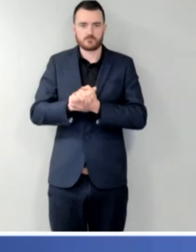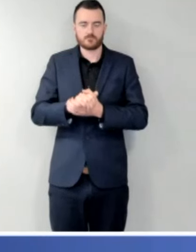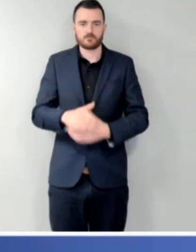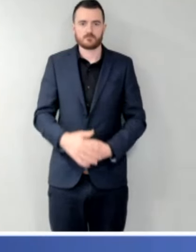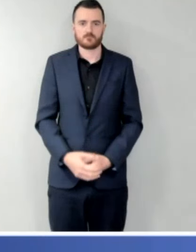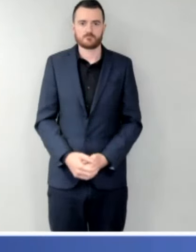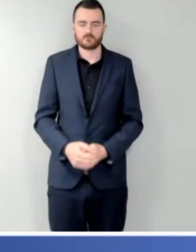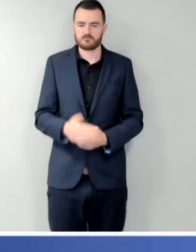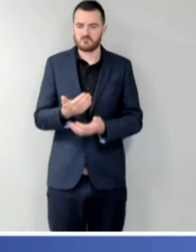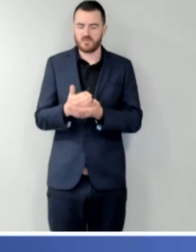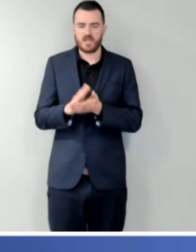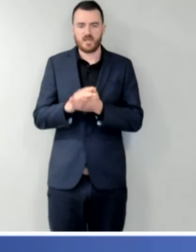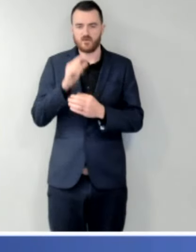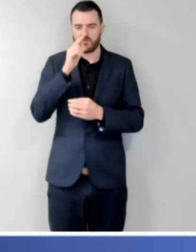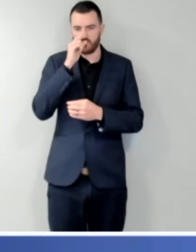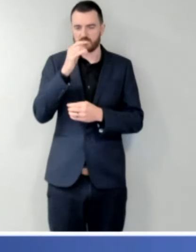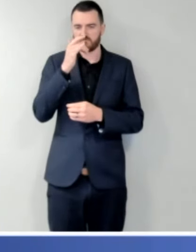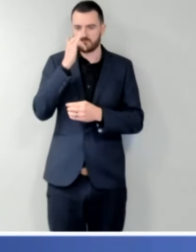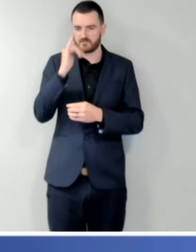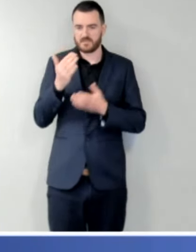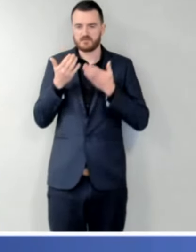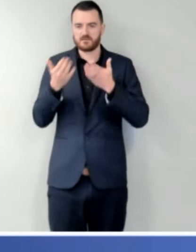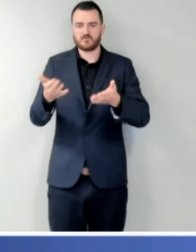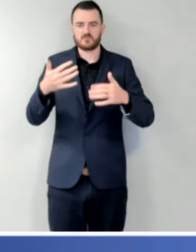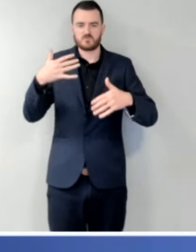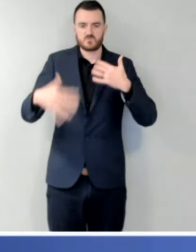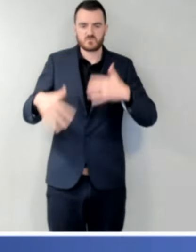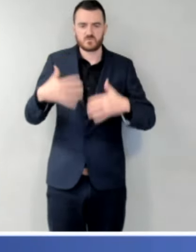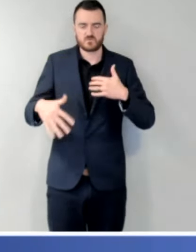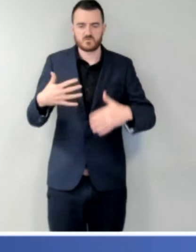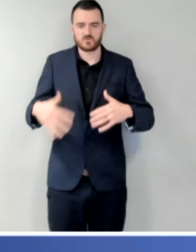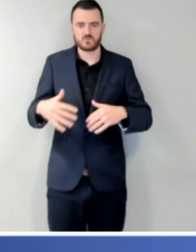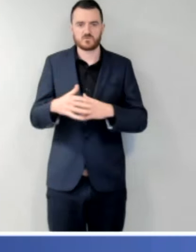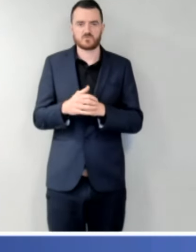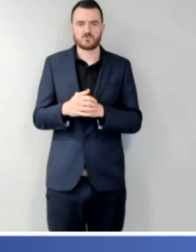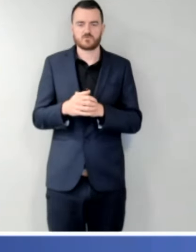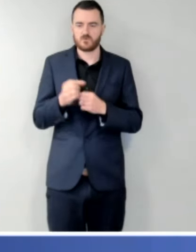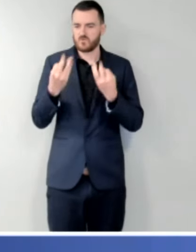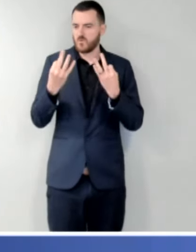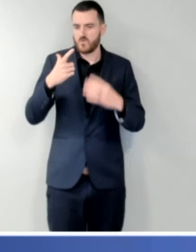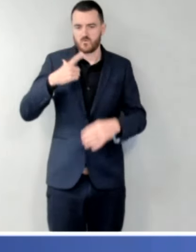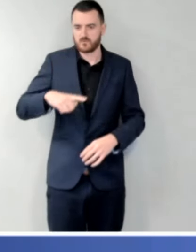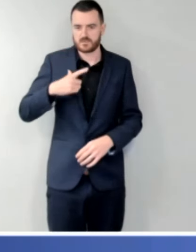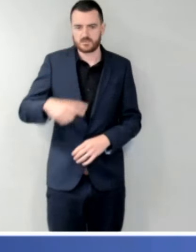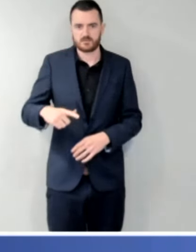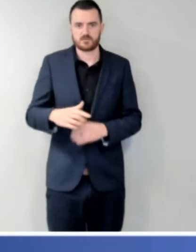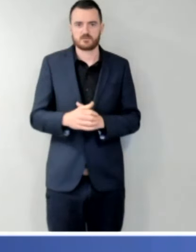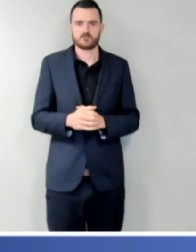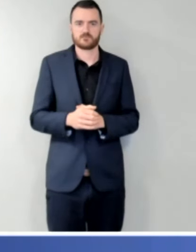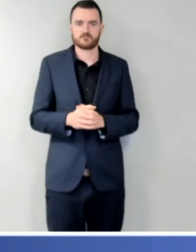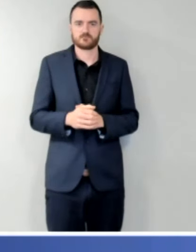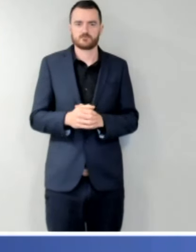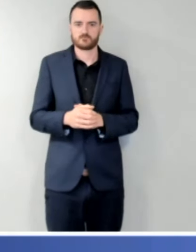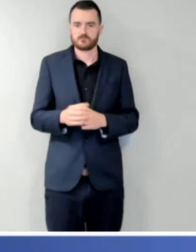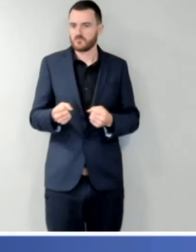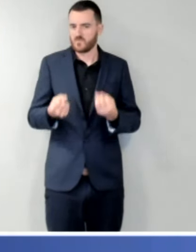could unfeeling fate conspire to bring them to such senseless harm? No